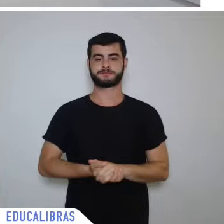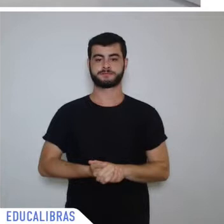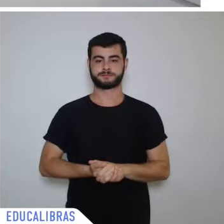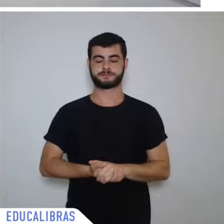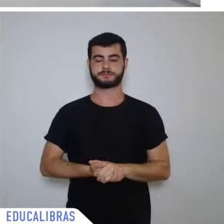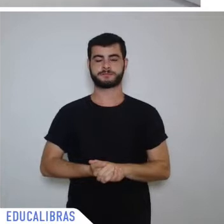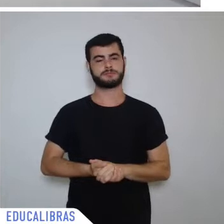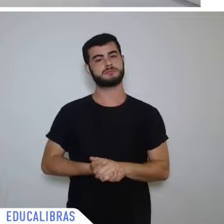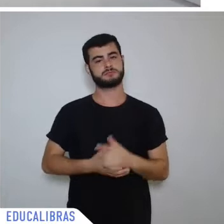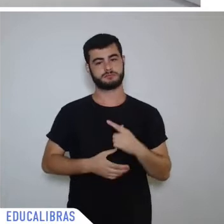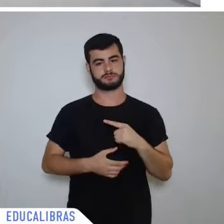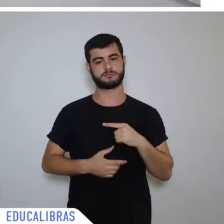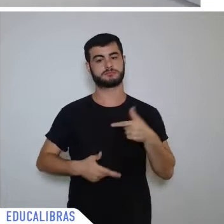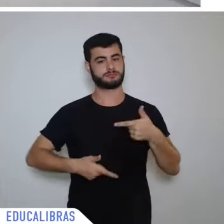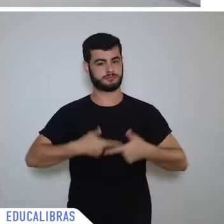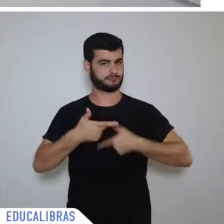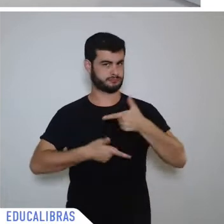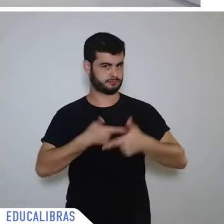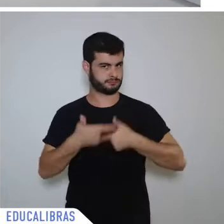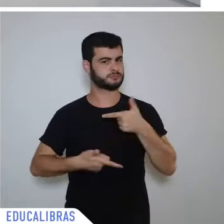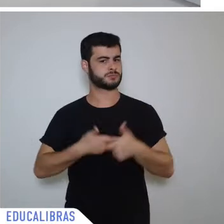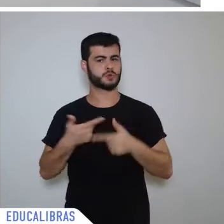They are acting in several different fronts